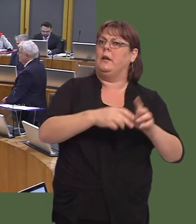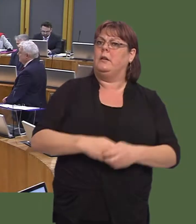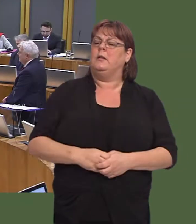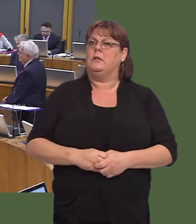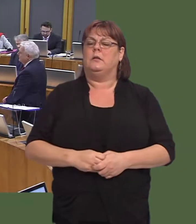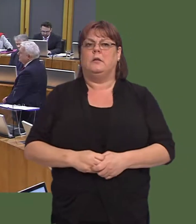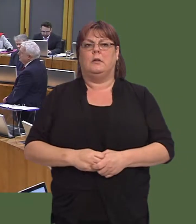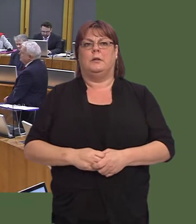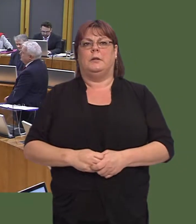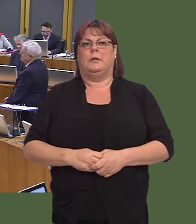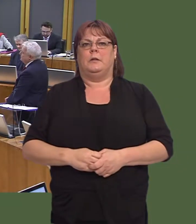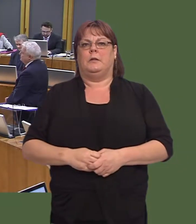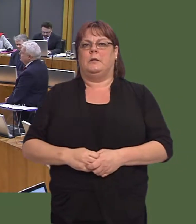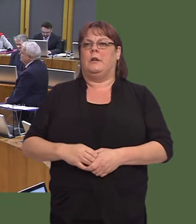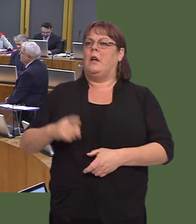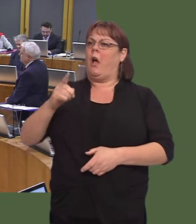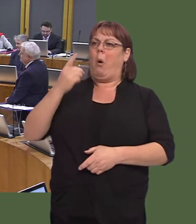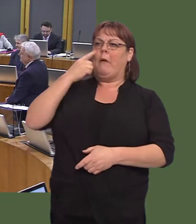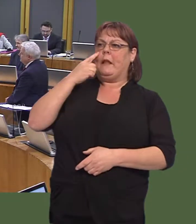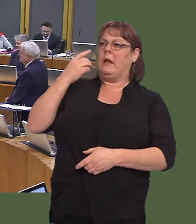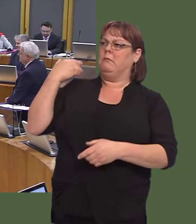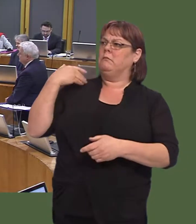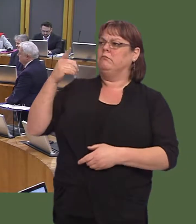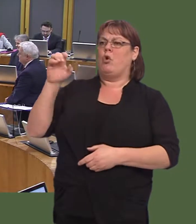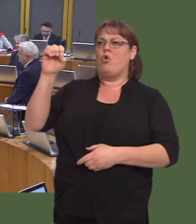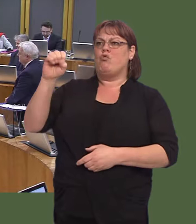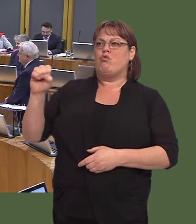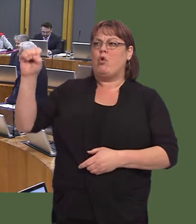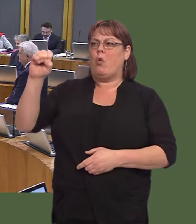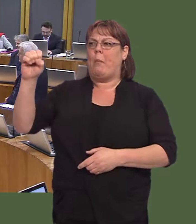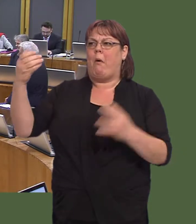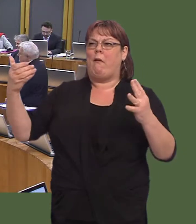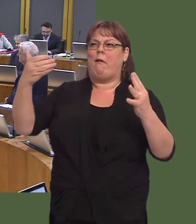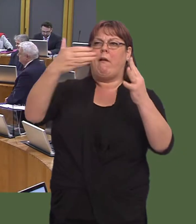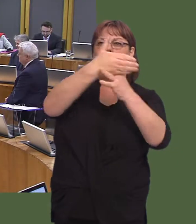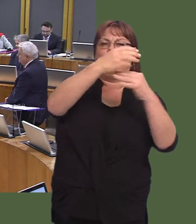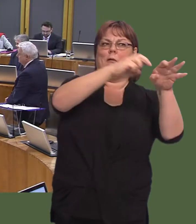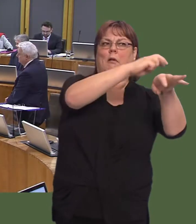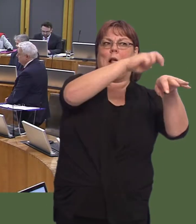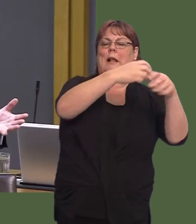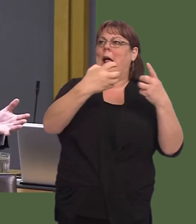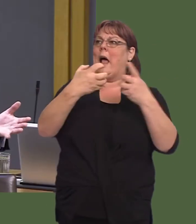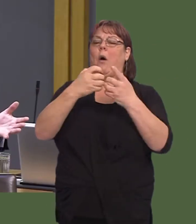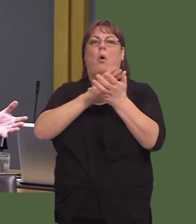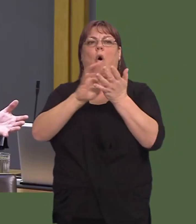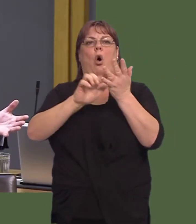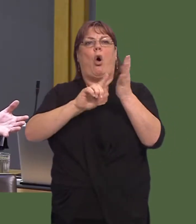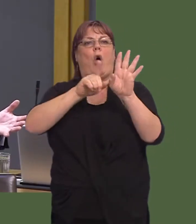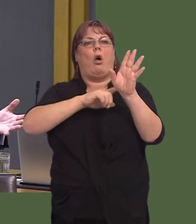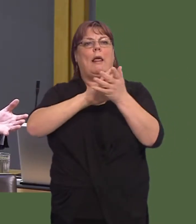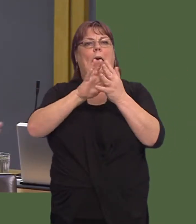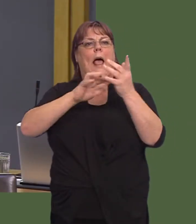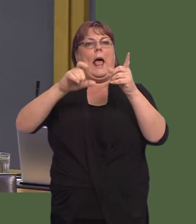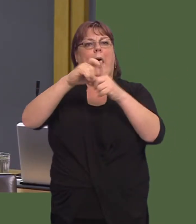taking goods from the European continent to Holyhead. Now, we have to consider all options. We would favour remaining in the